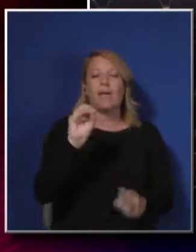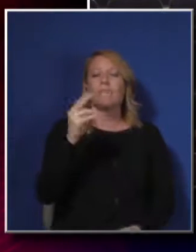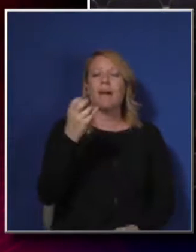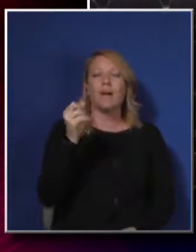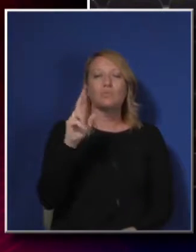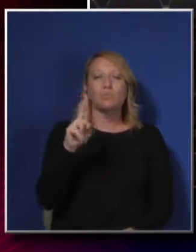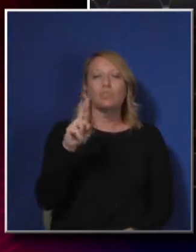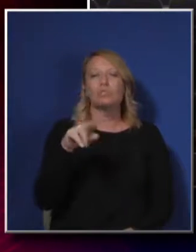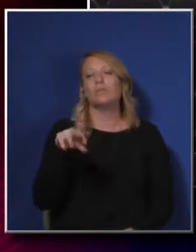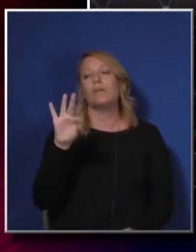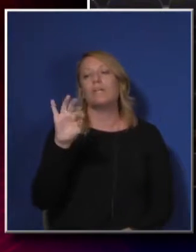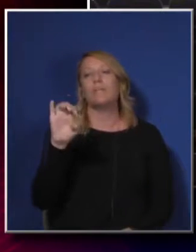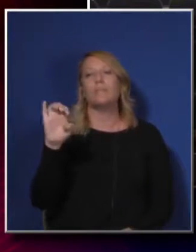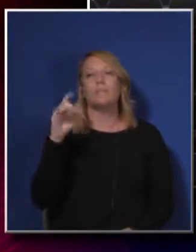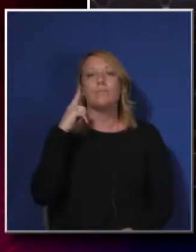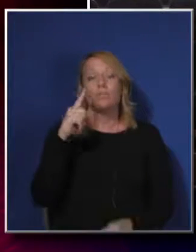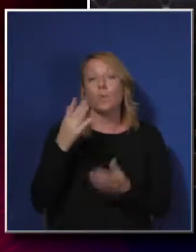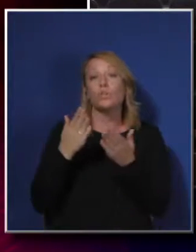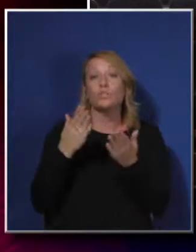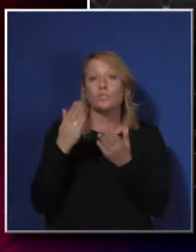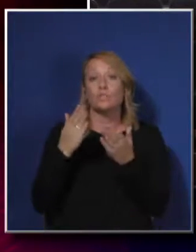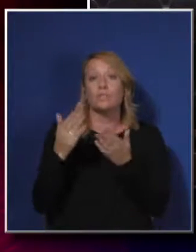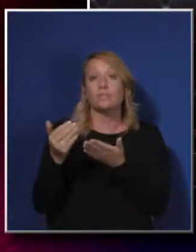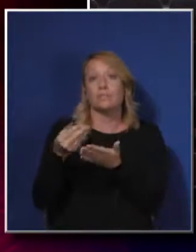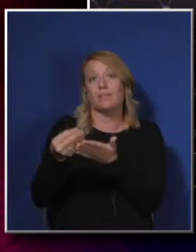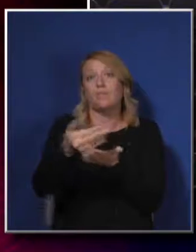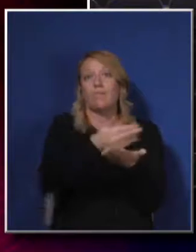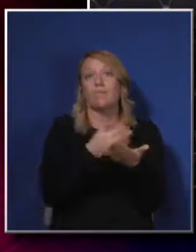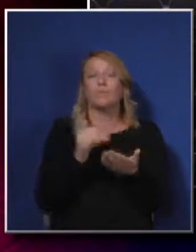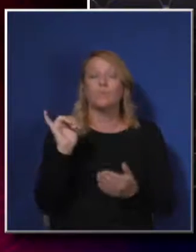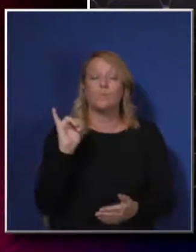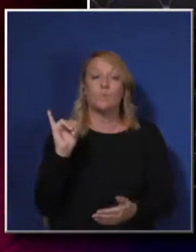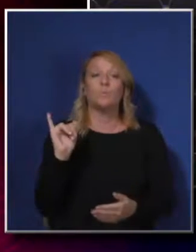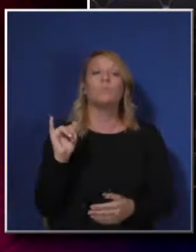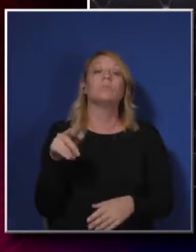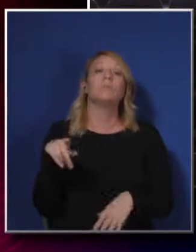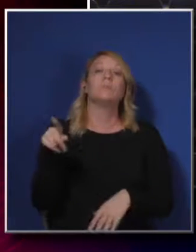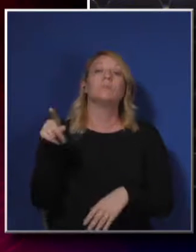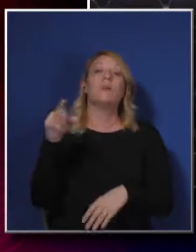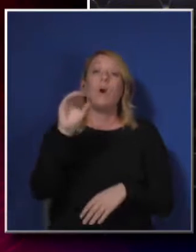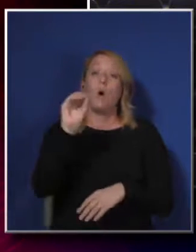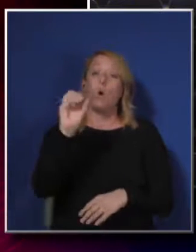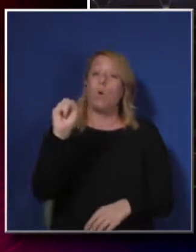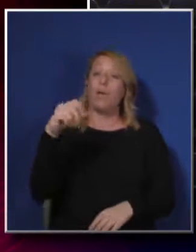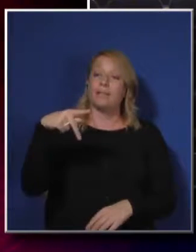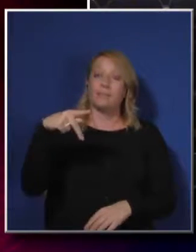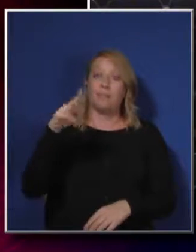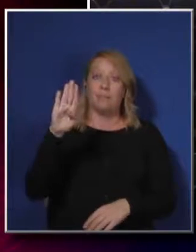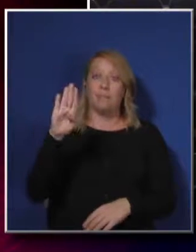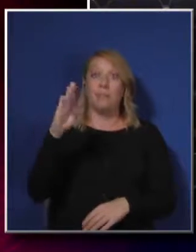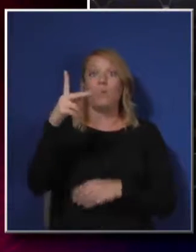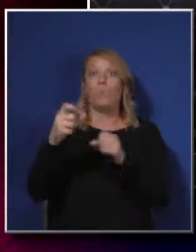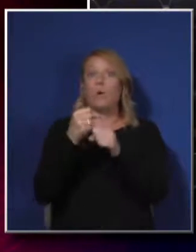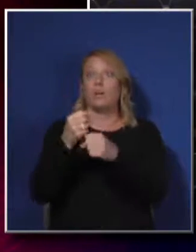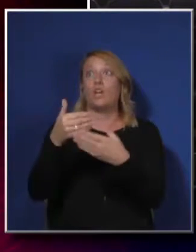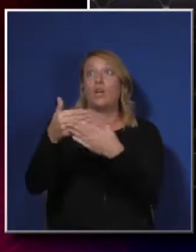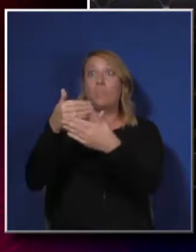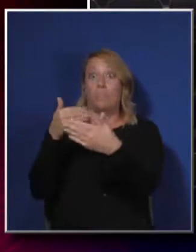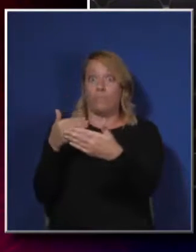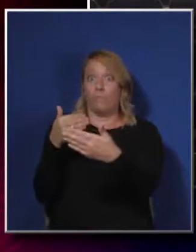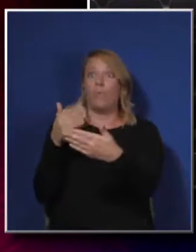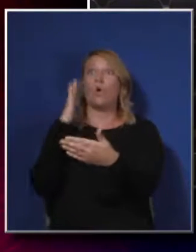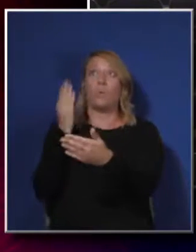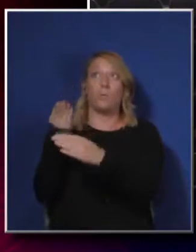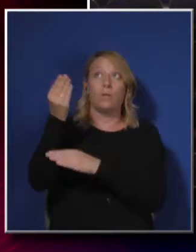well. I do want to remind everyone that the appropriations budget is submitted to OSPB a year beforehand, and